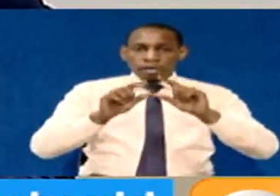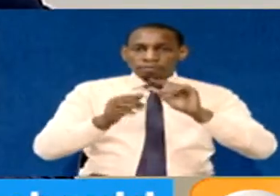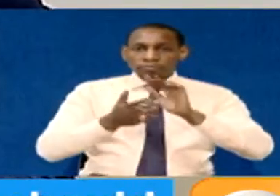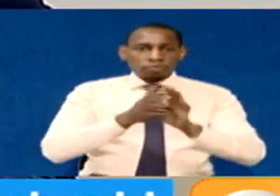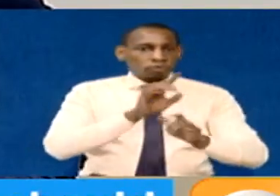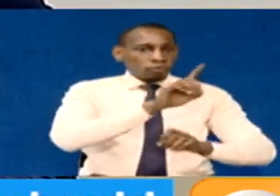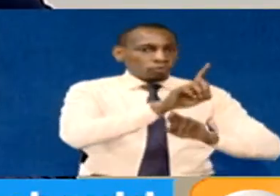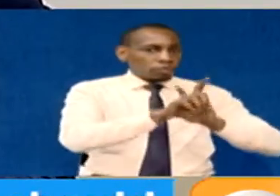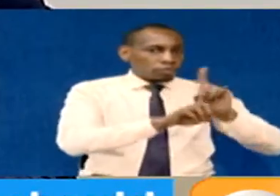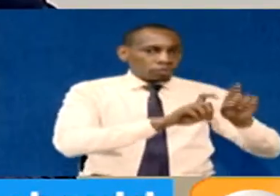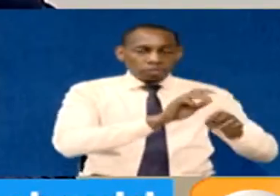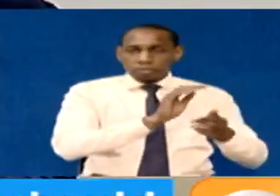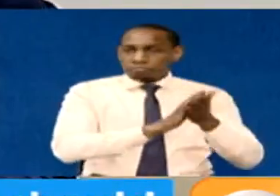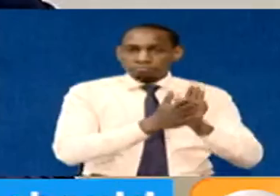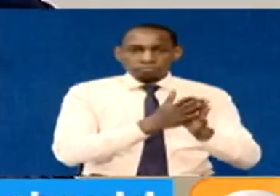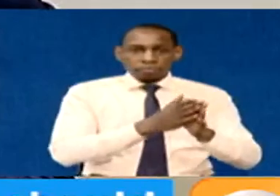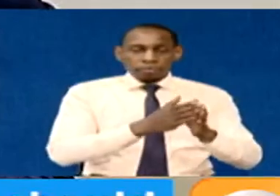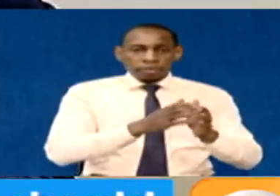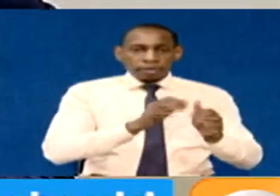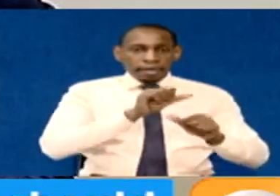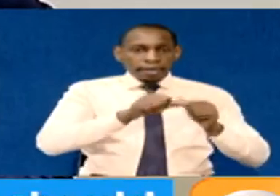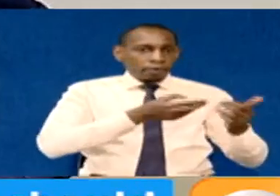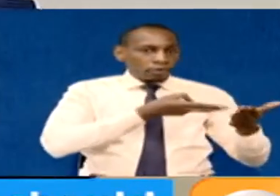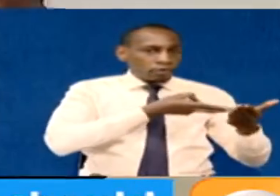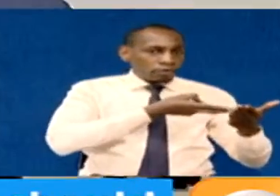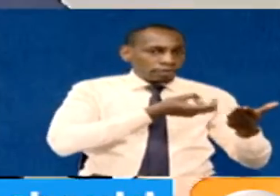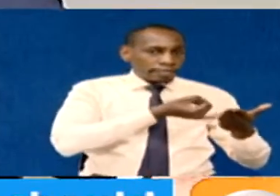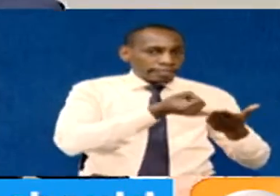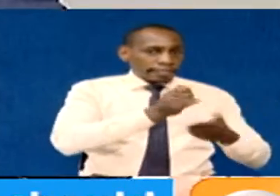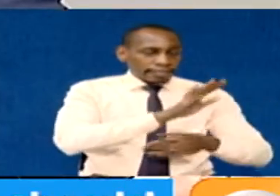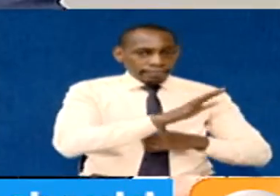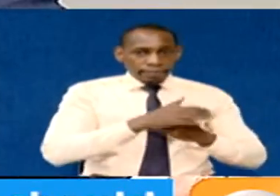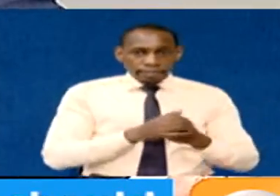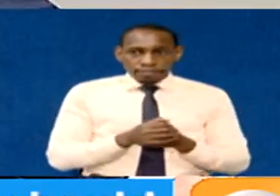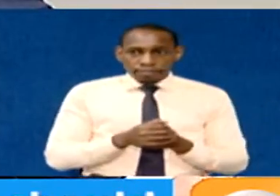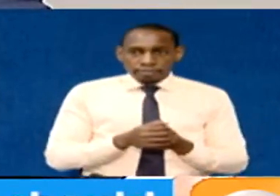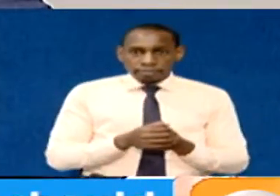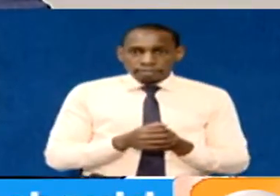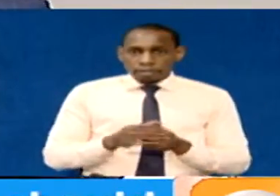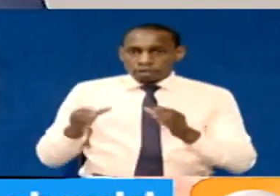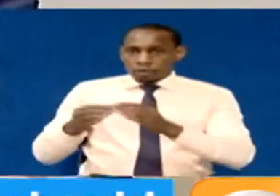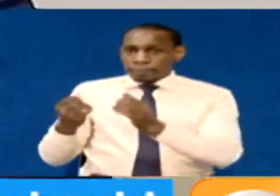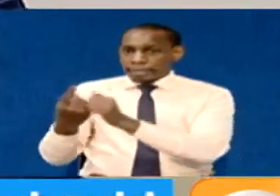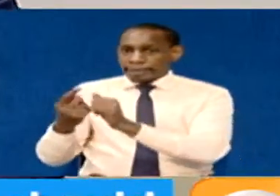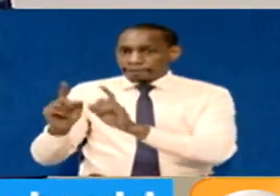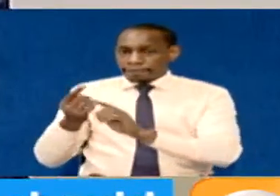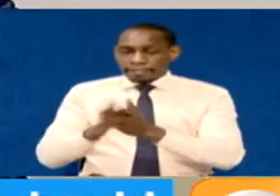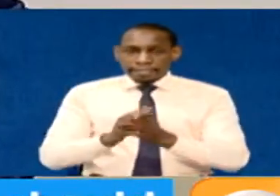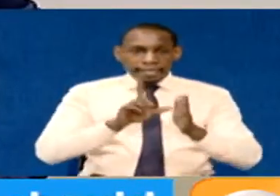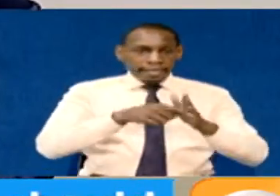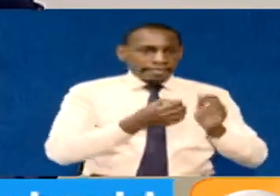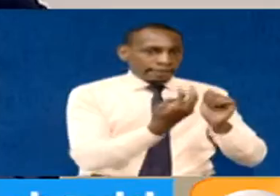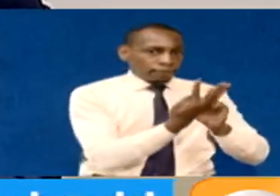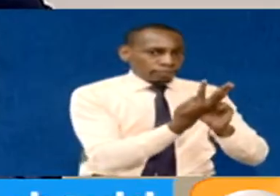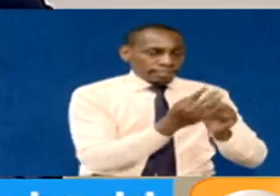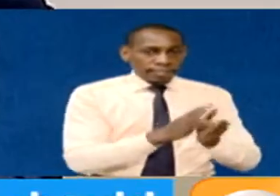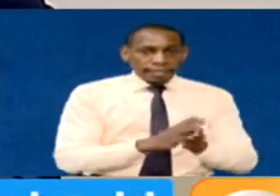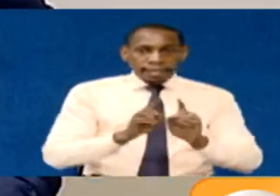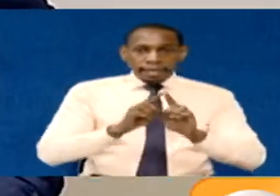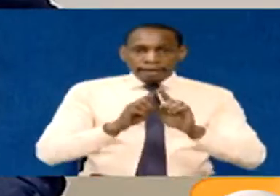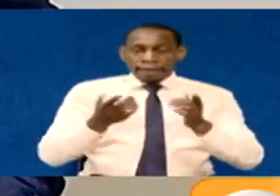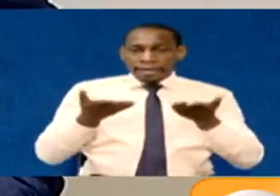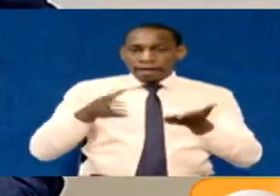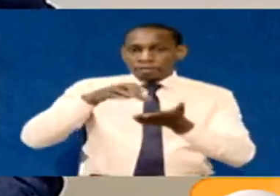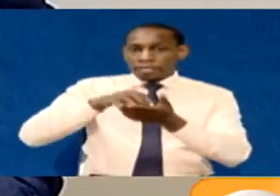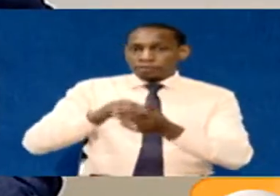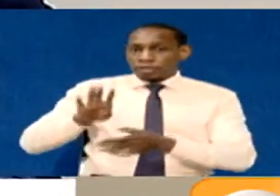question raised about their integrity. So it was a batch of 11 first and then 14. But here is a scenario where